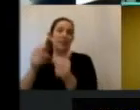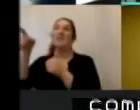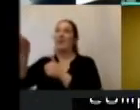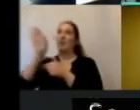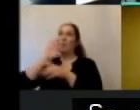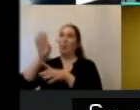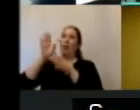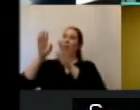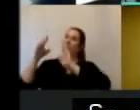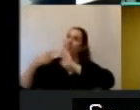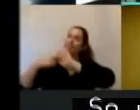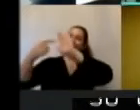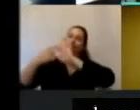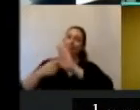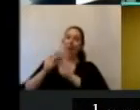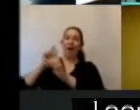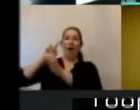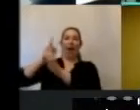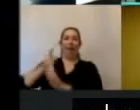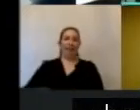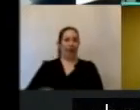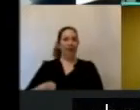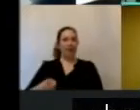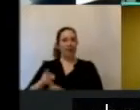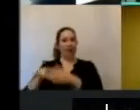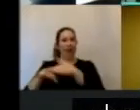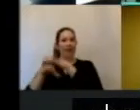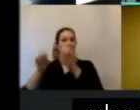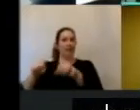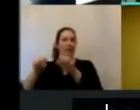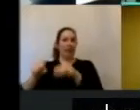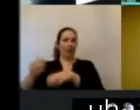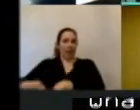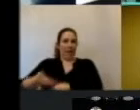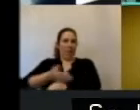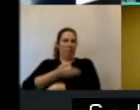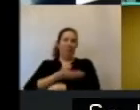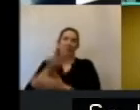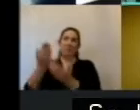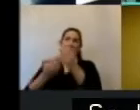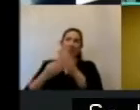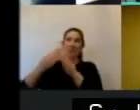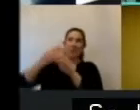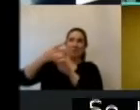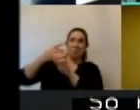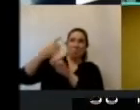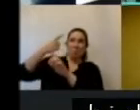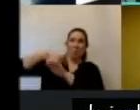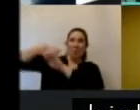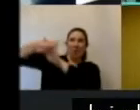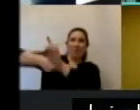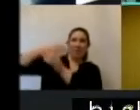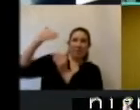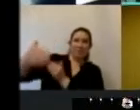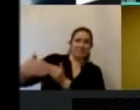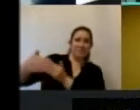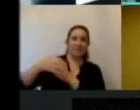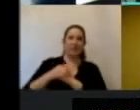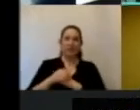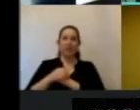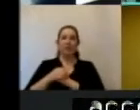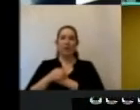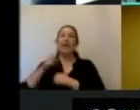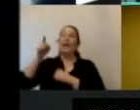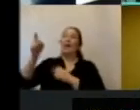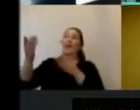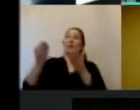Commission Advisory Board to ensure that the access remains in place. So he is still fully committed. We also spoke with the